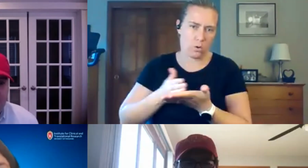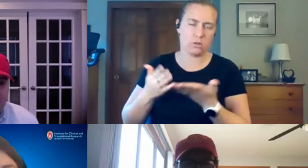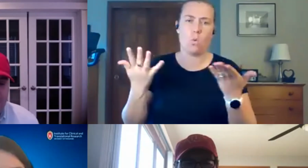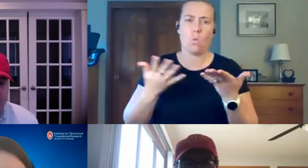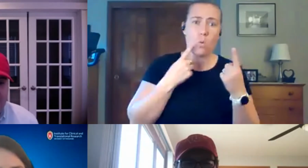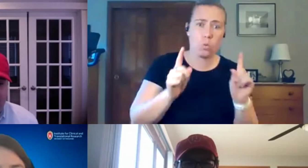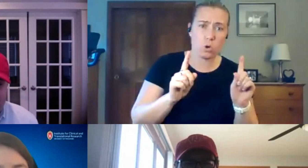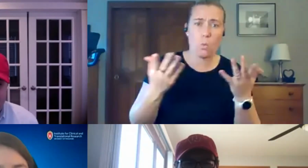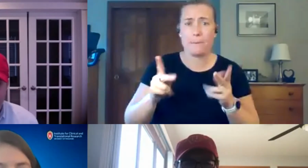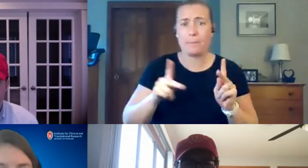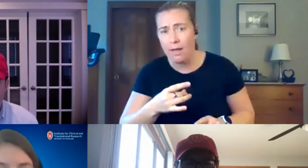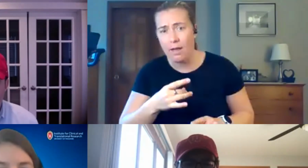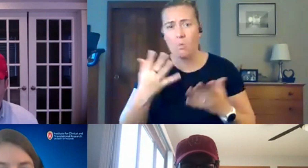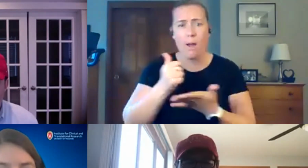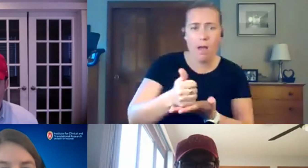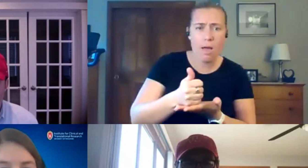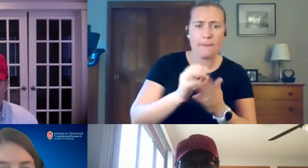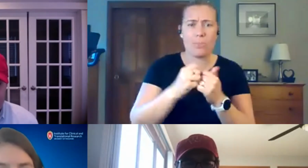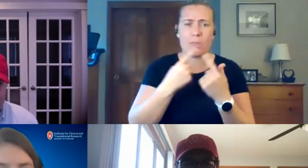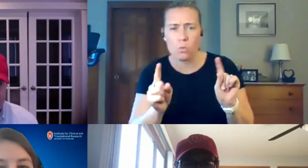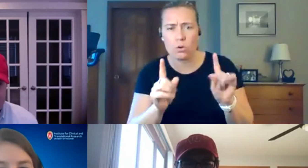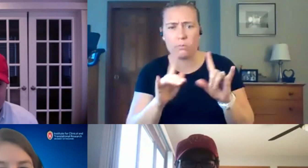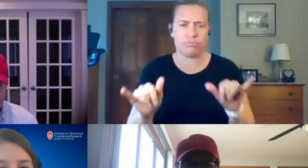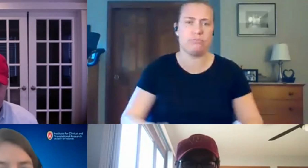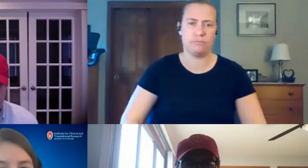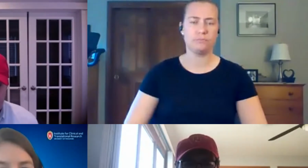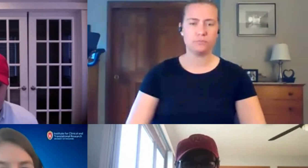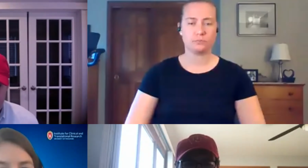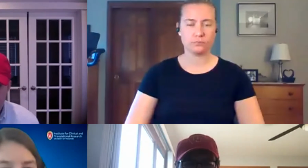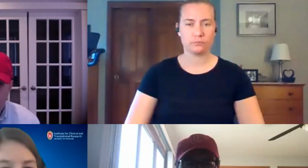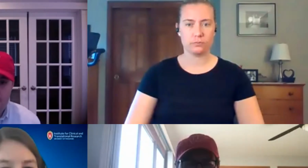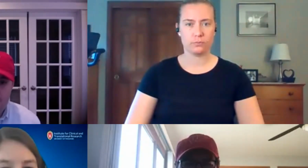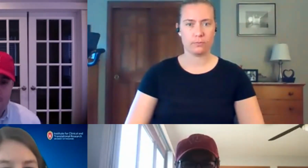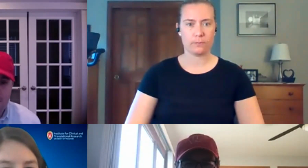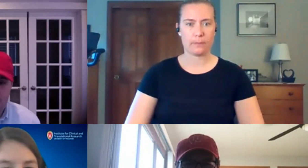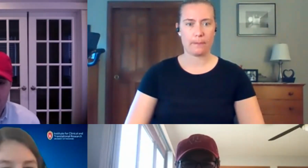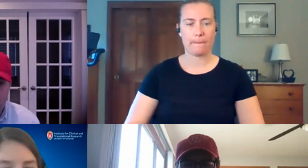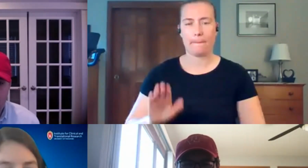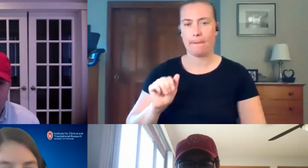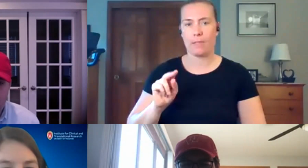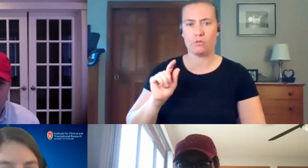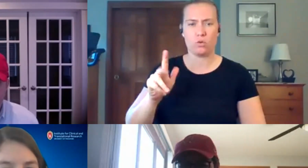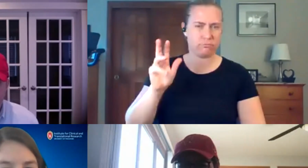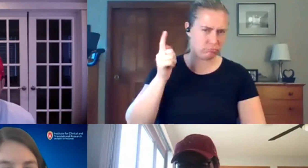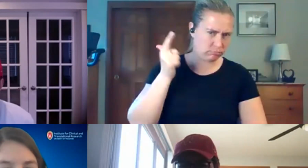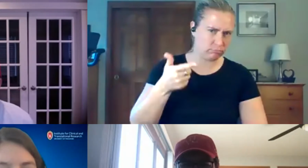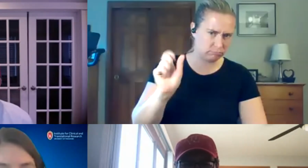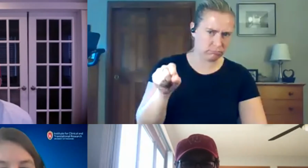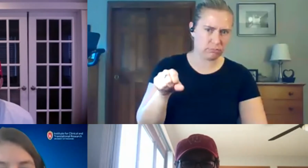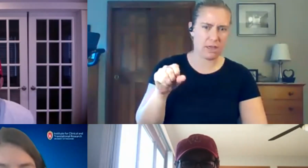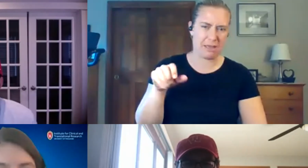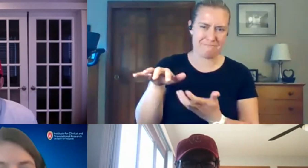them, and how did these actually work in our implementation efforts. Agree with that 100% too. The mixed